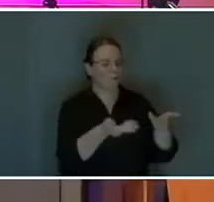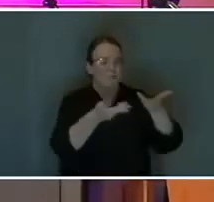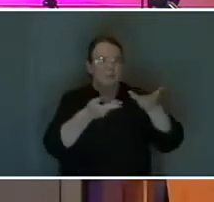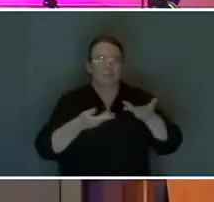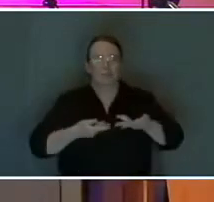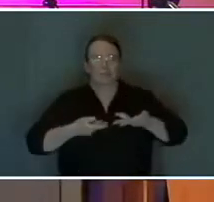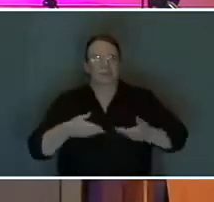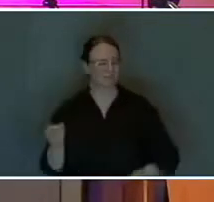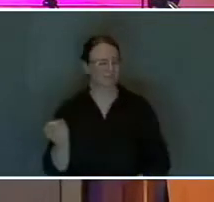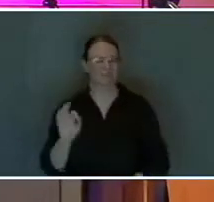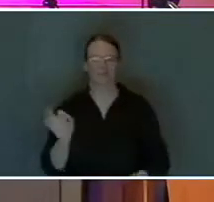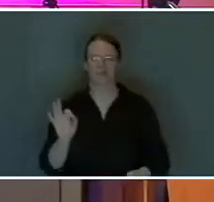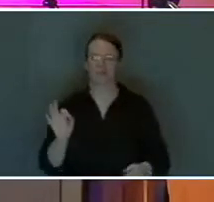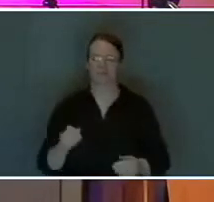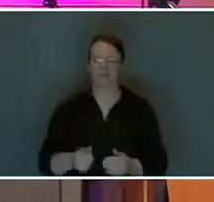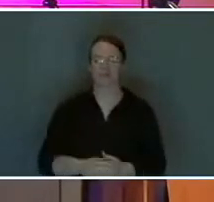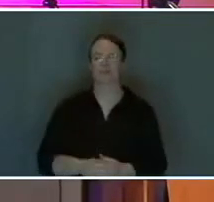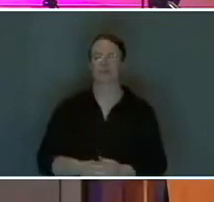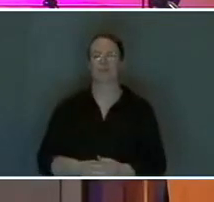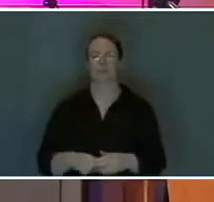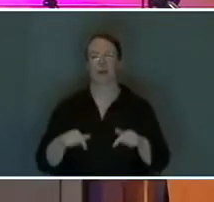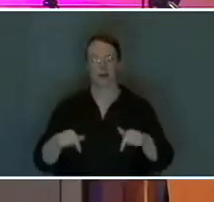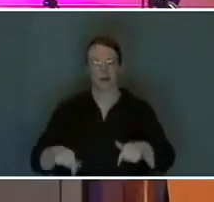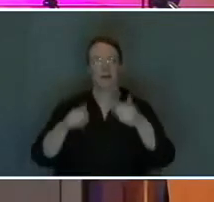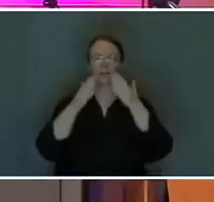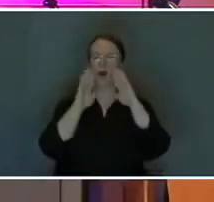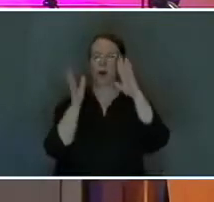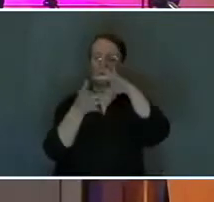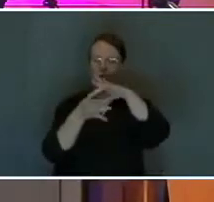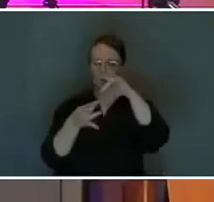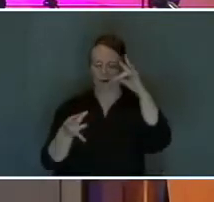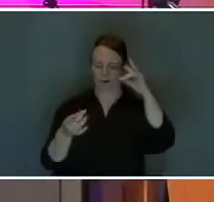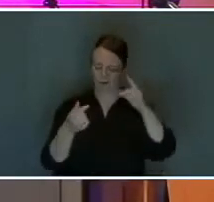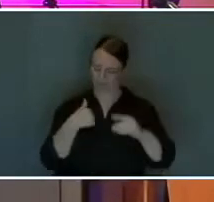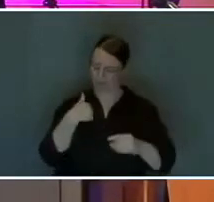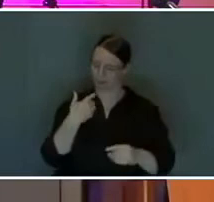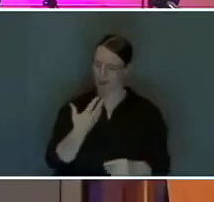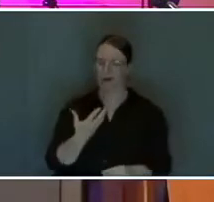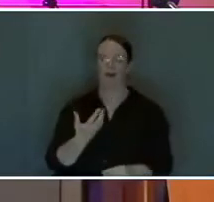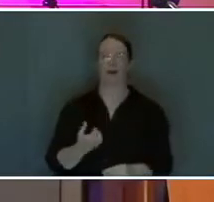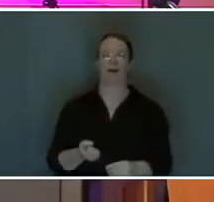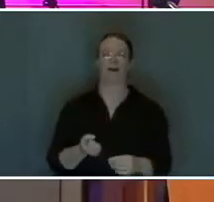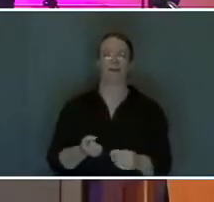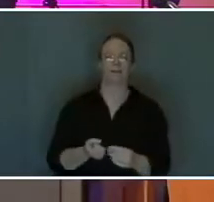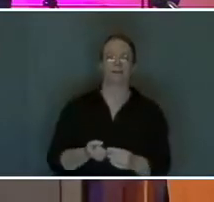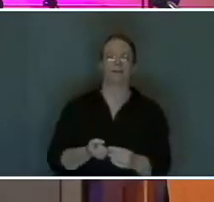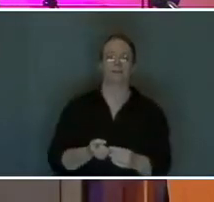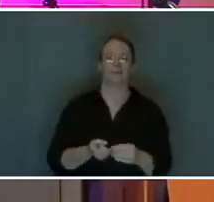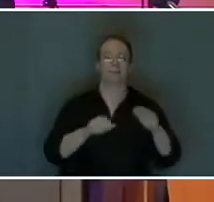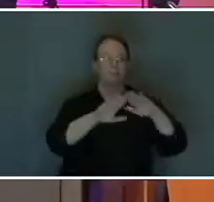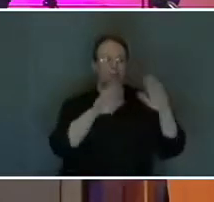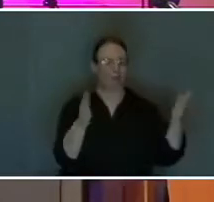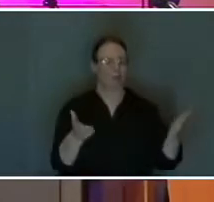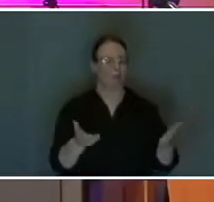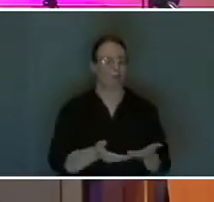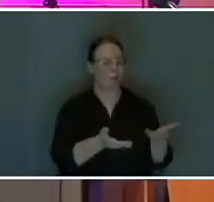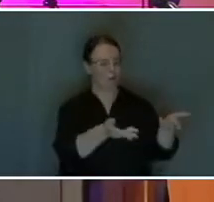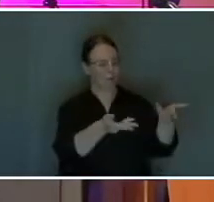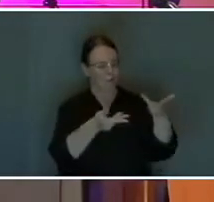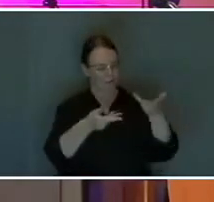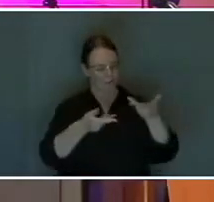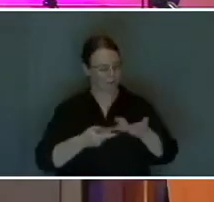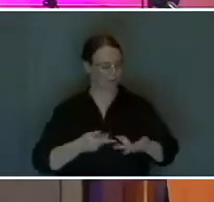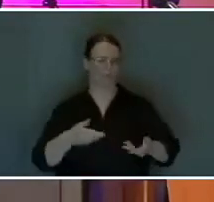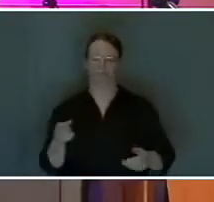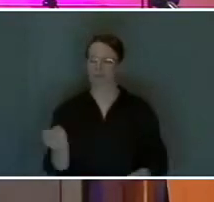the world didn't give it to me. No, no, no, this Holy Ghost that I have, the